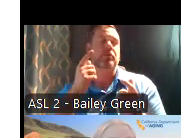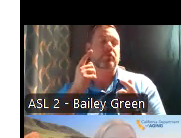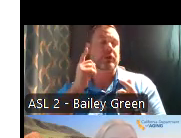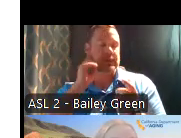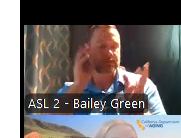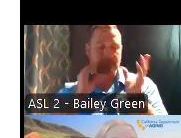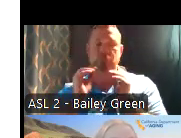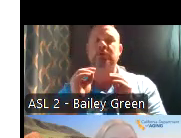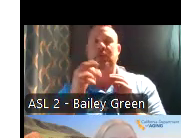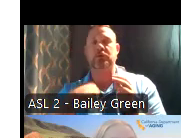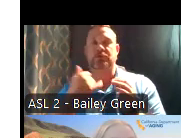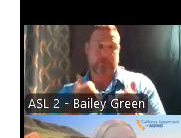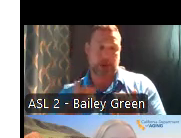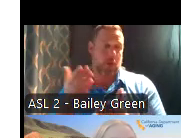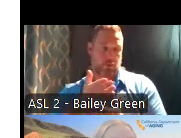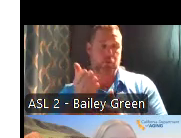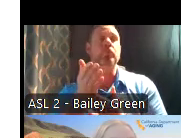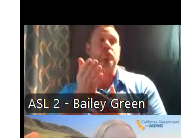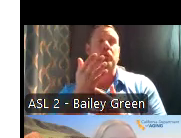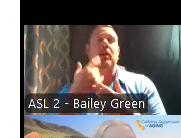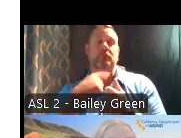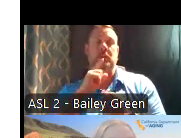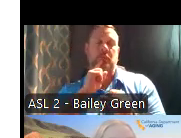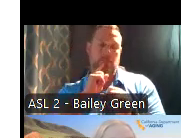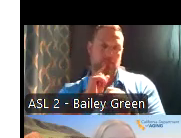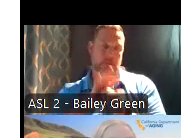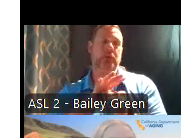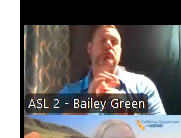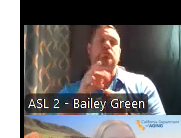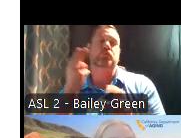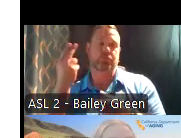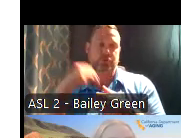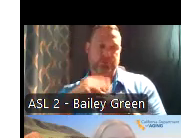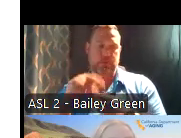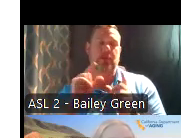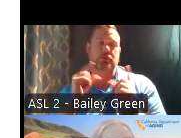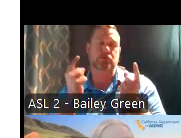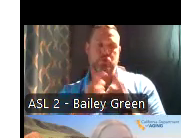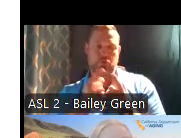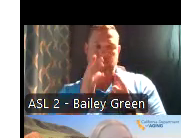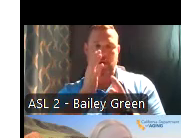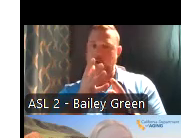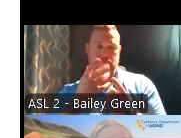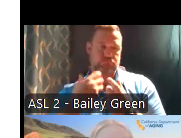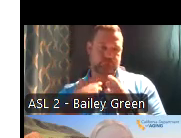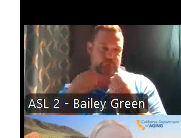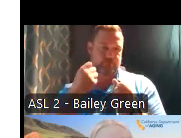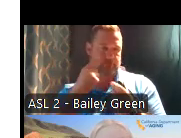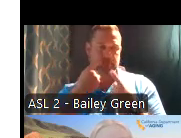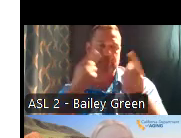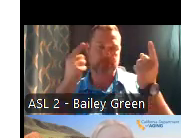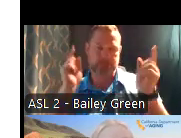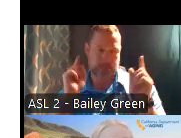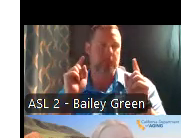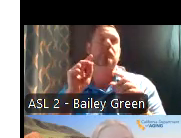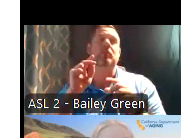which I am navigating. And I am so committed to participating in this group that I will overcome any obstacle, but I